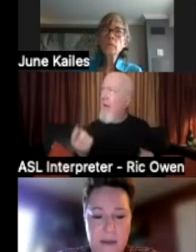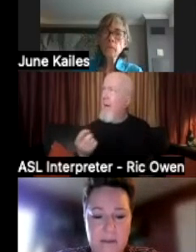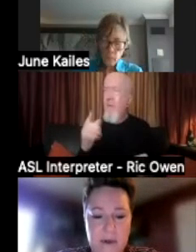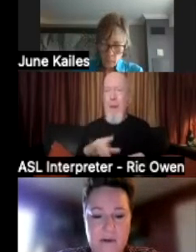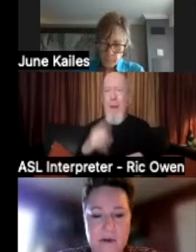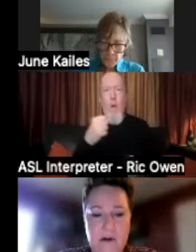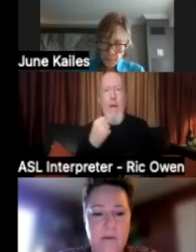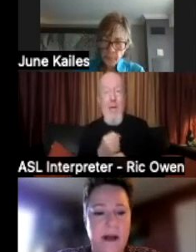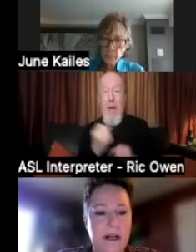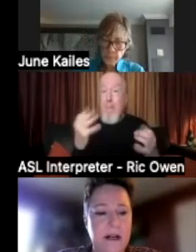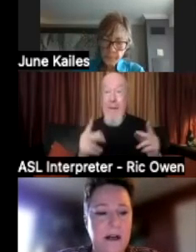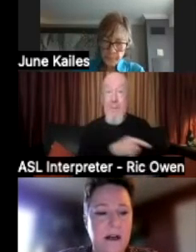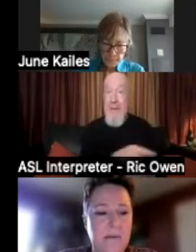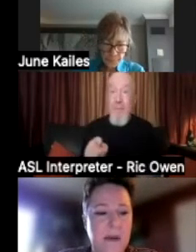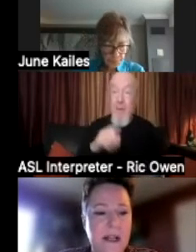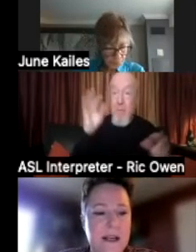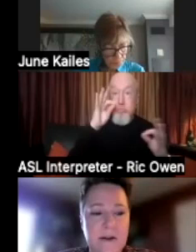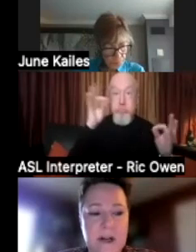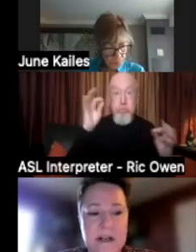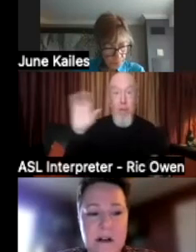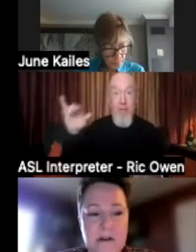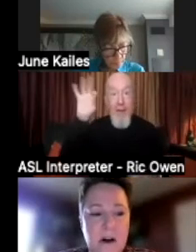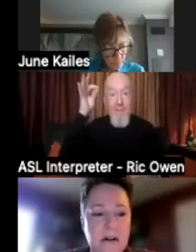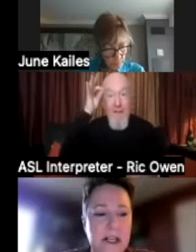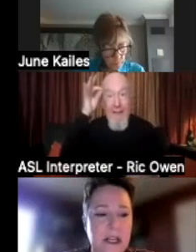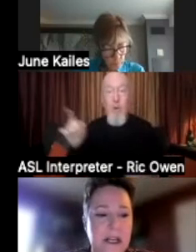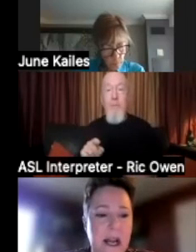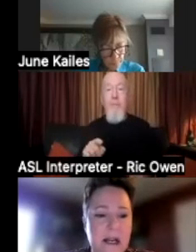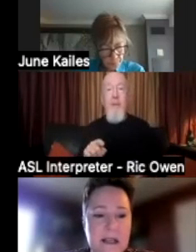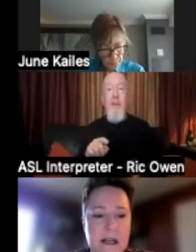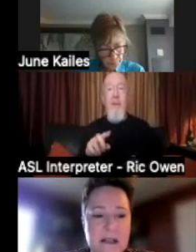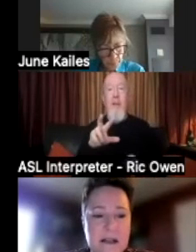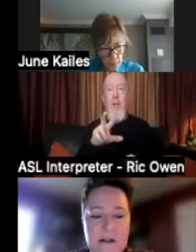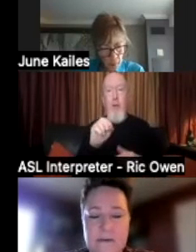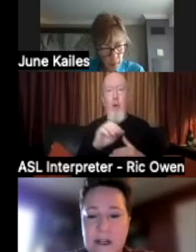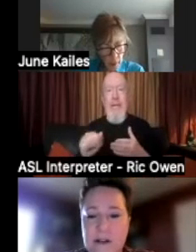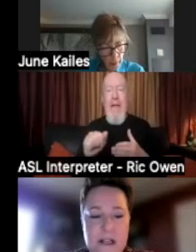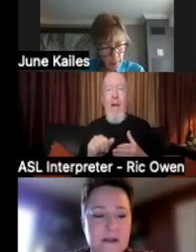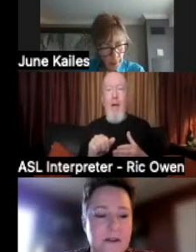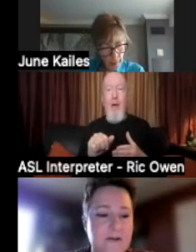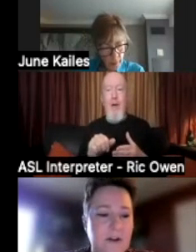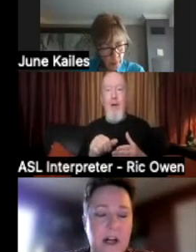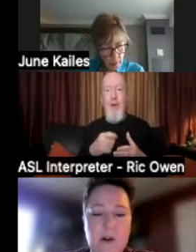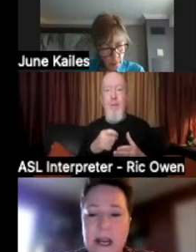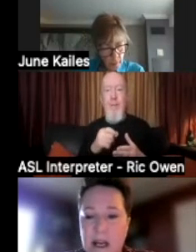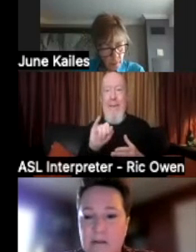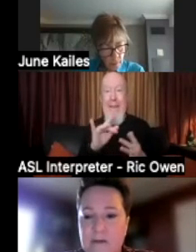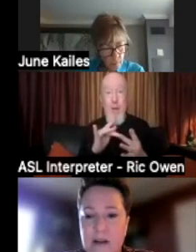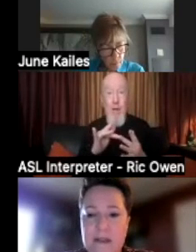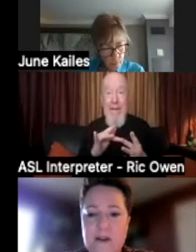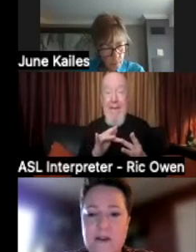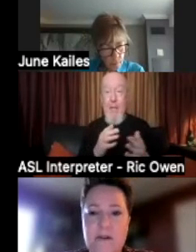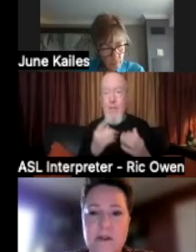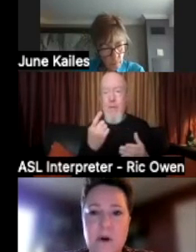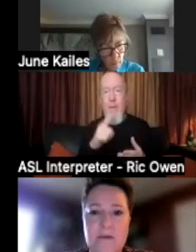a lot of people don't know about it. It's a $30 all-in access of internet service for a low-income